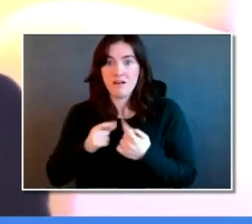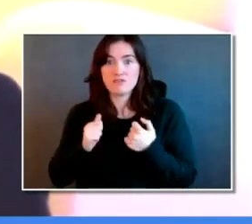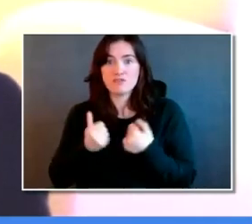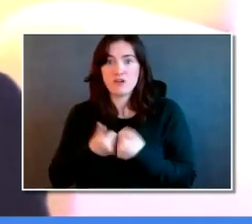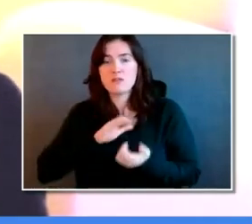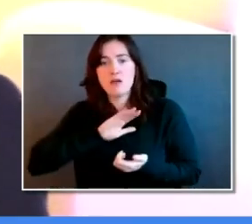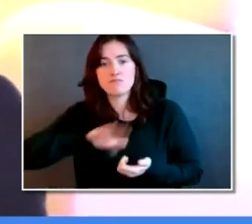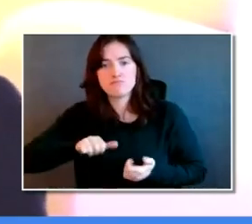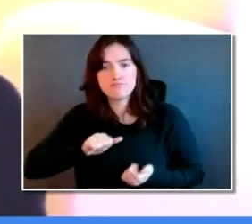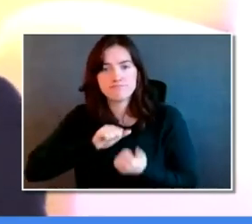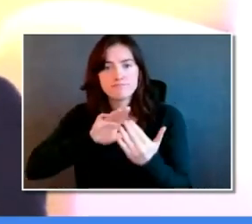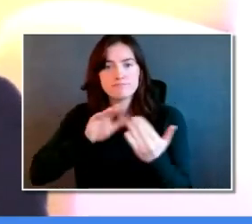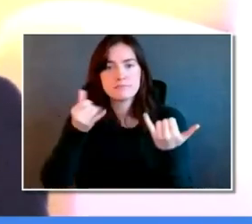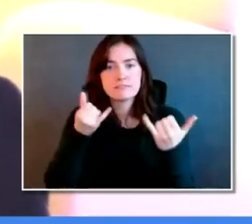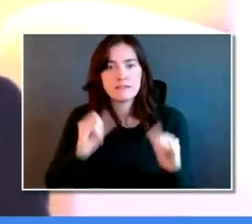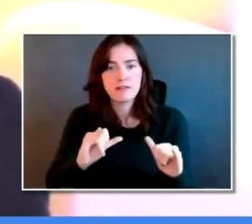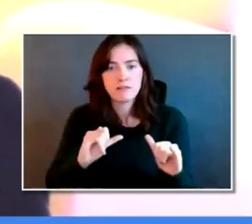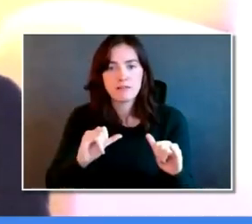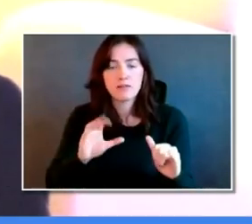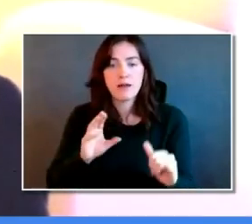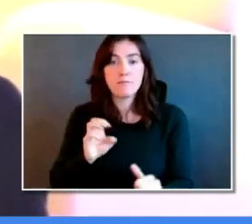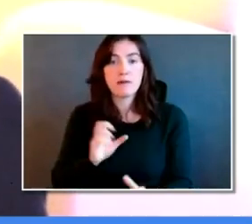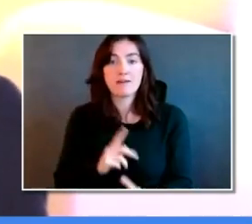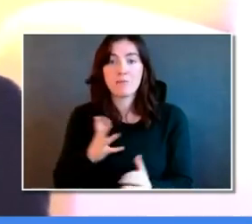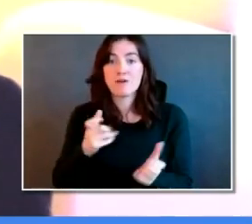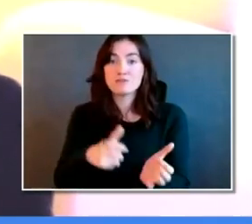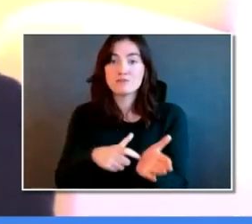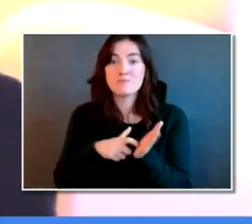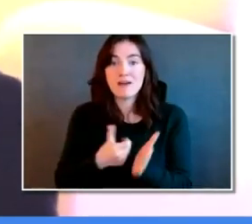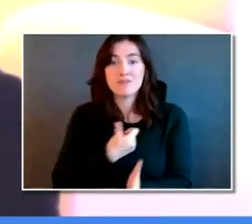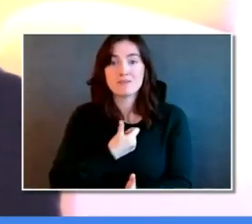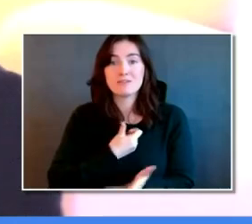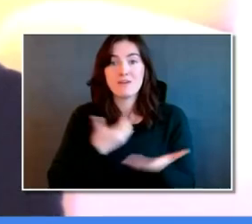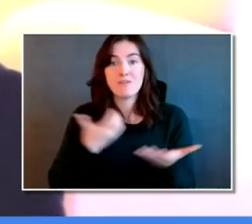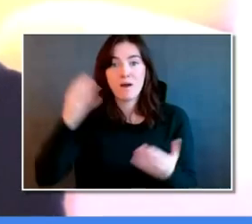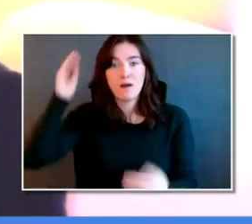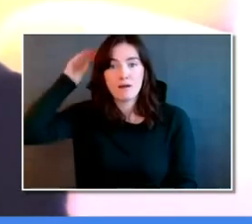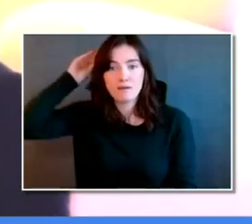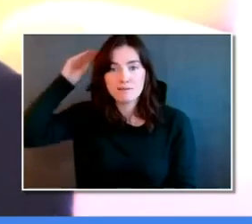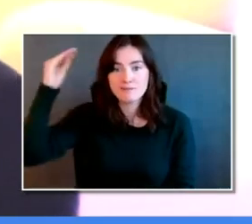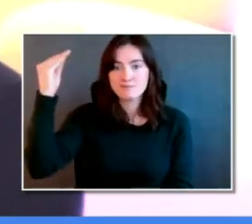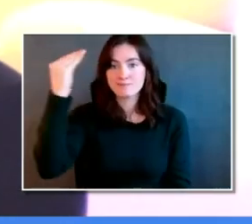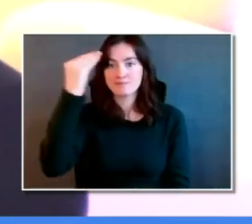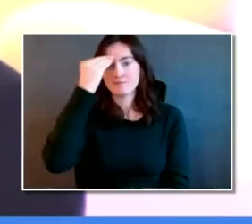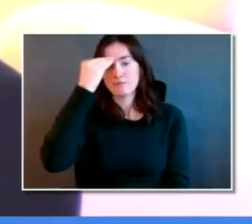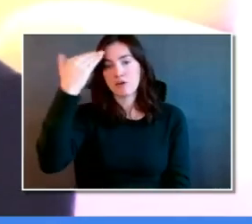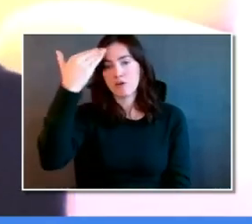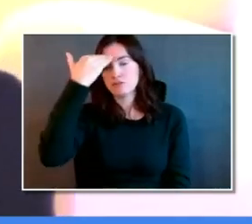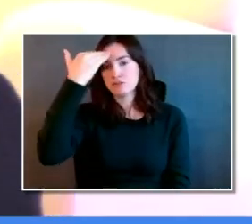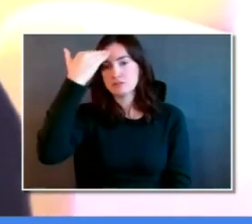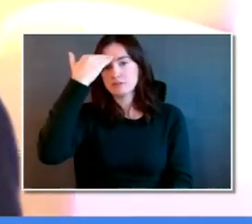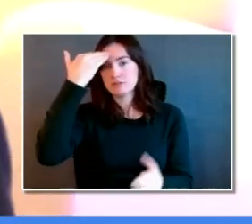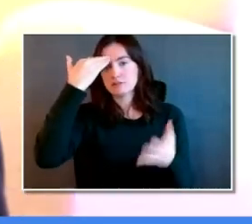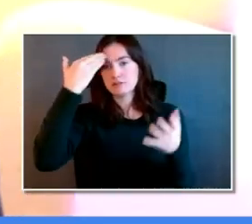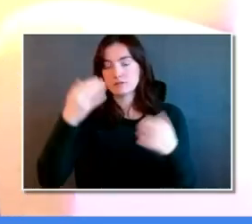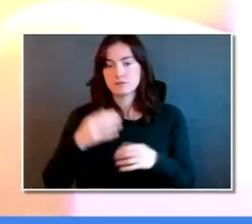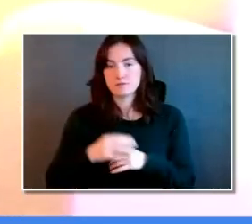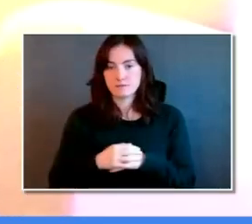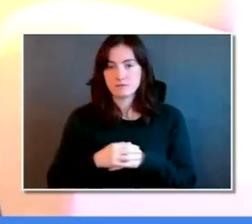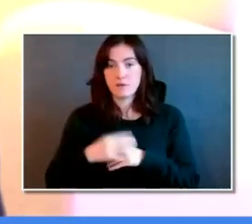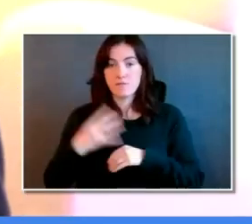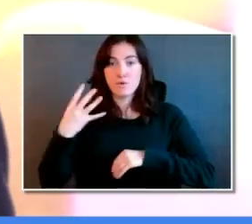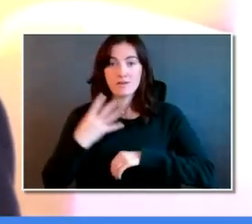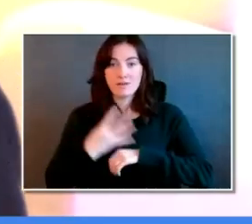ourselves conscience. Conscience. Just 4 days before he was assassinated, Dr. King said